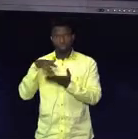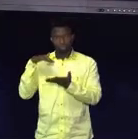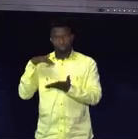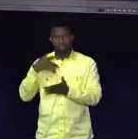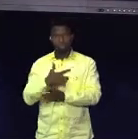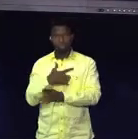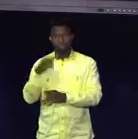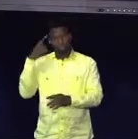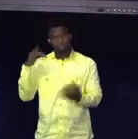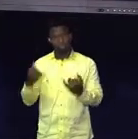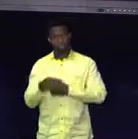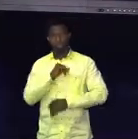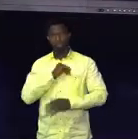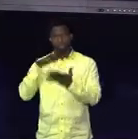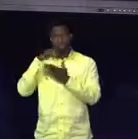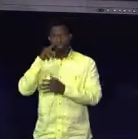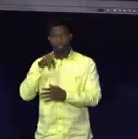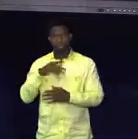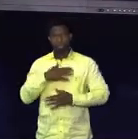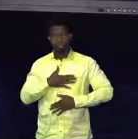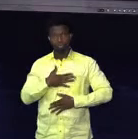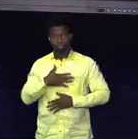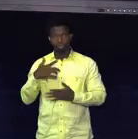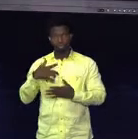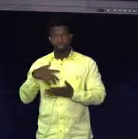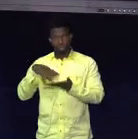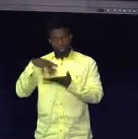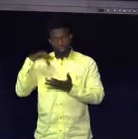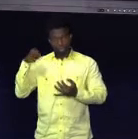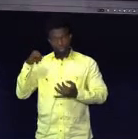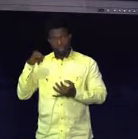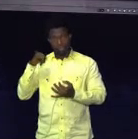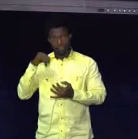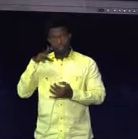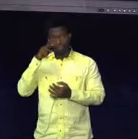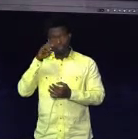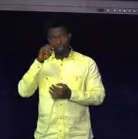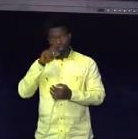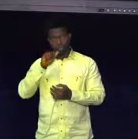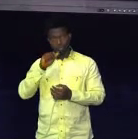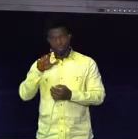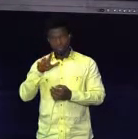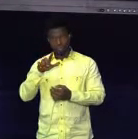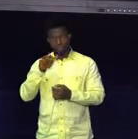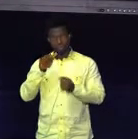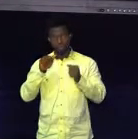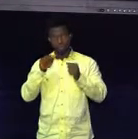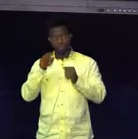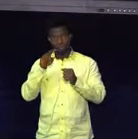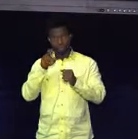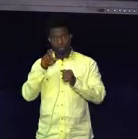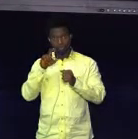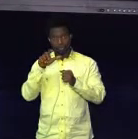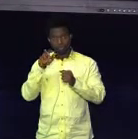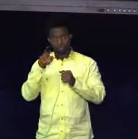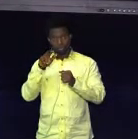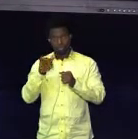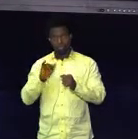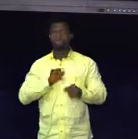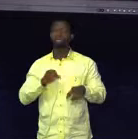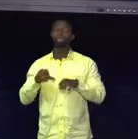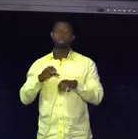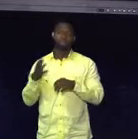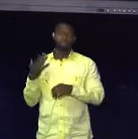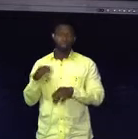lesson for today. I hope you enjoyed learning modal auxiliaries. I did too.